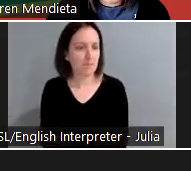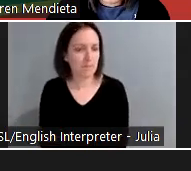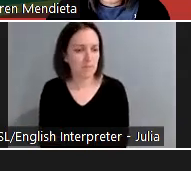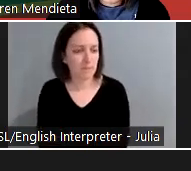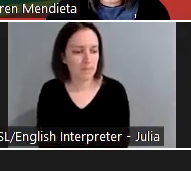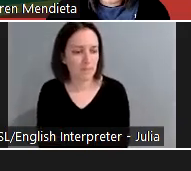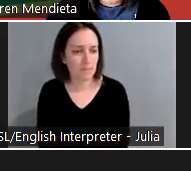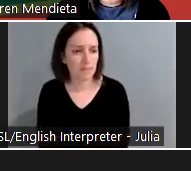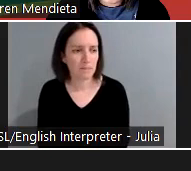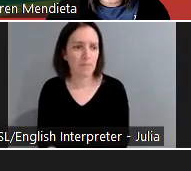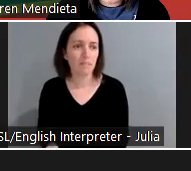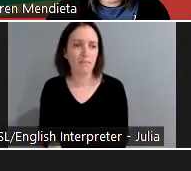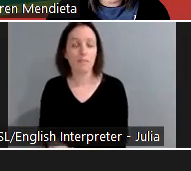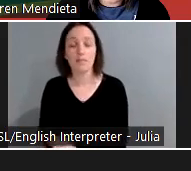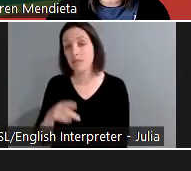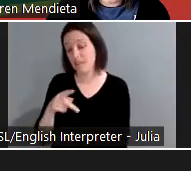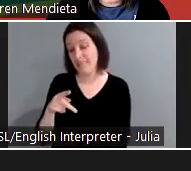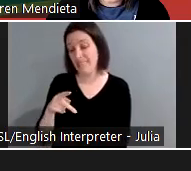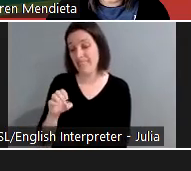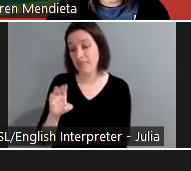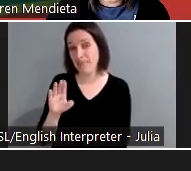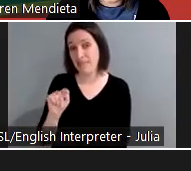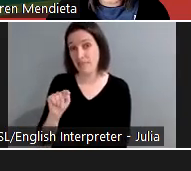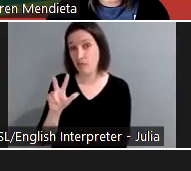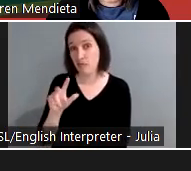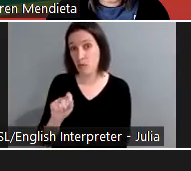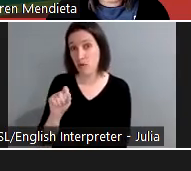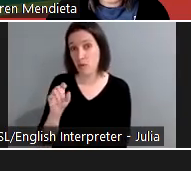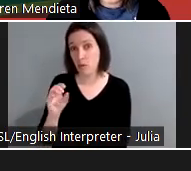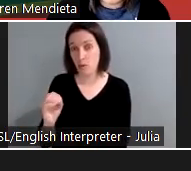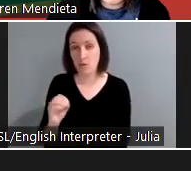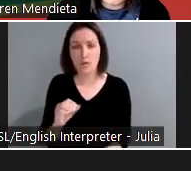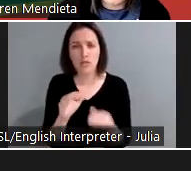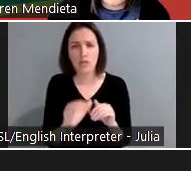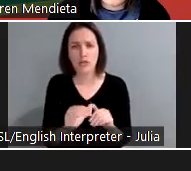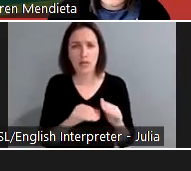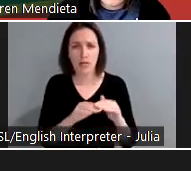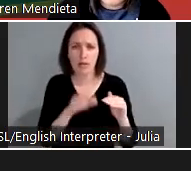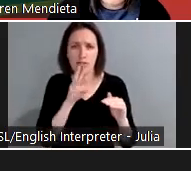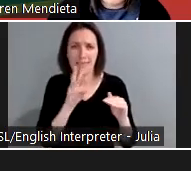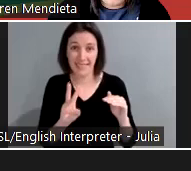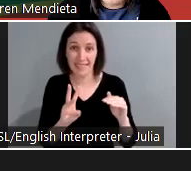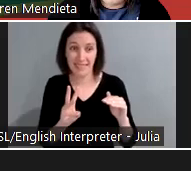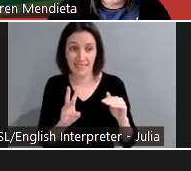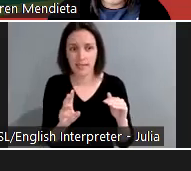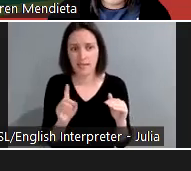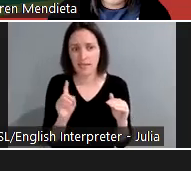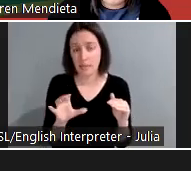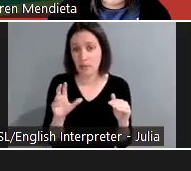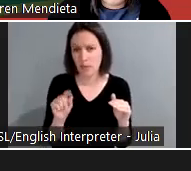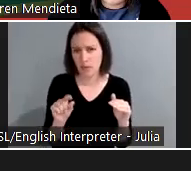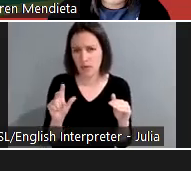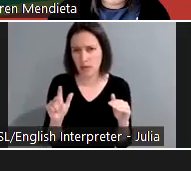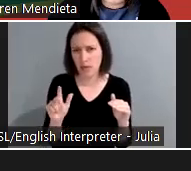For P-EBT 3.0 young children under age 6, as of December 2023, a total number of just